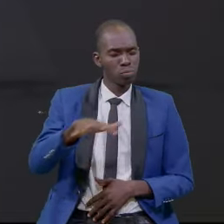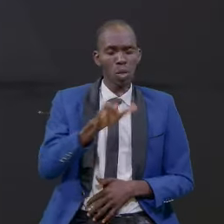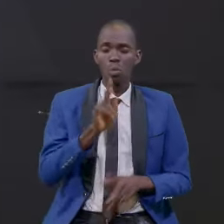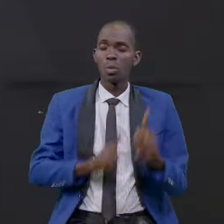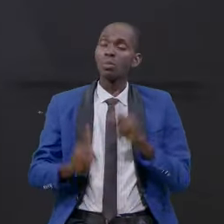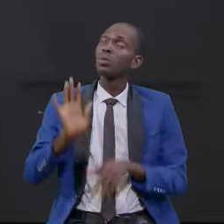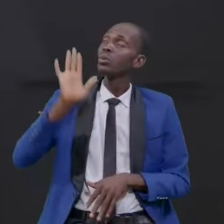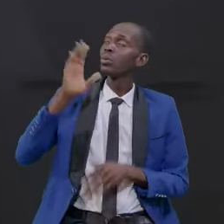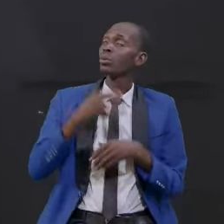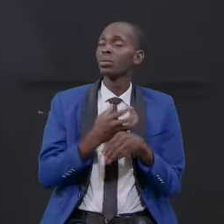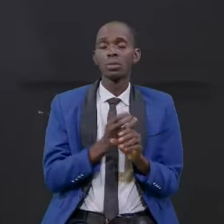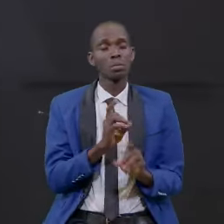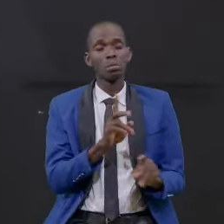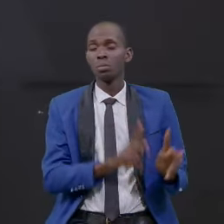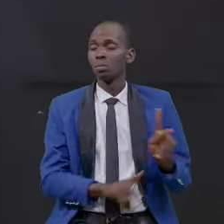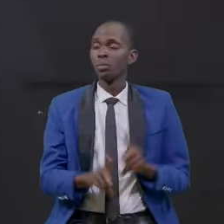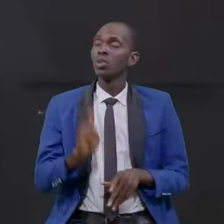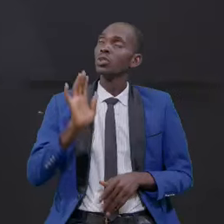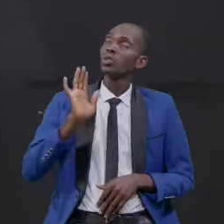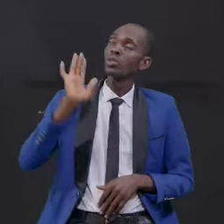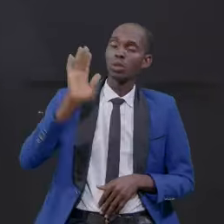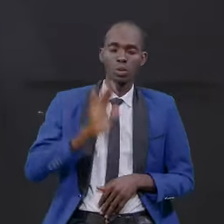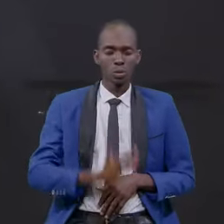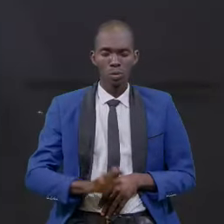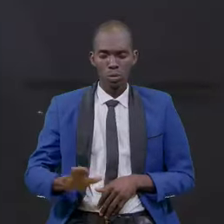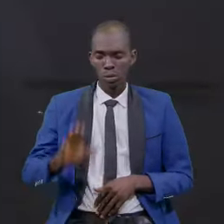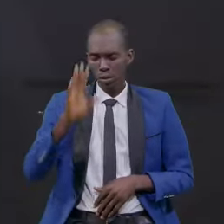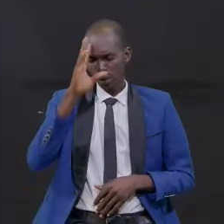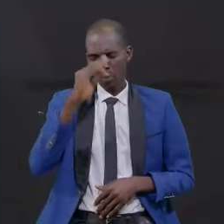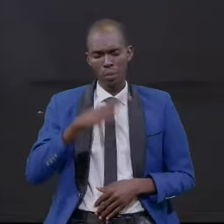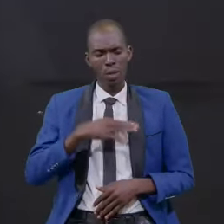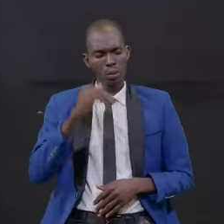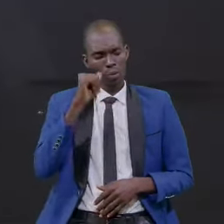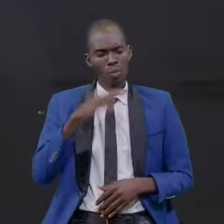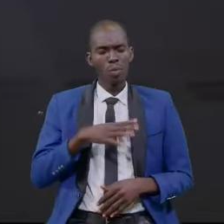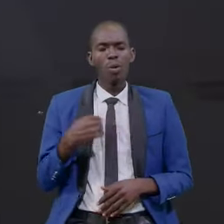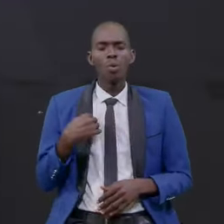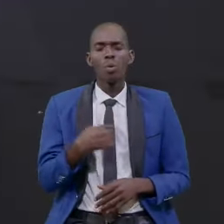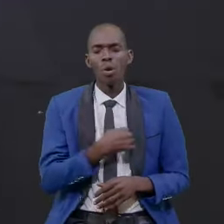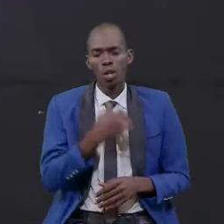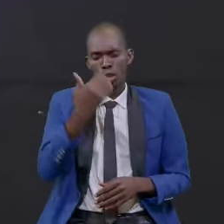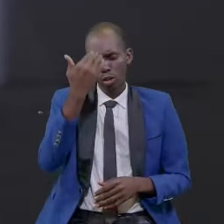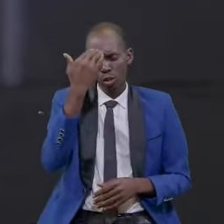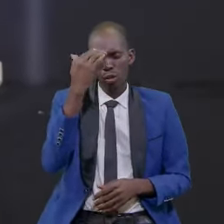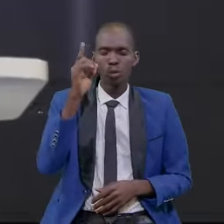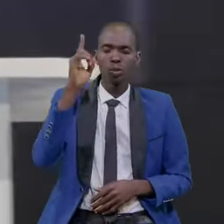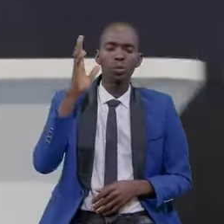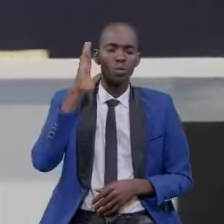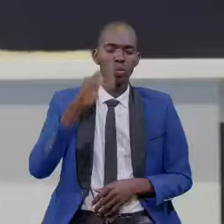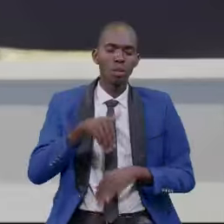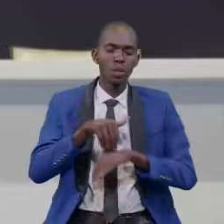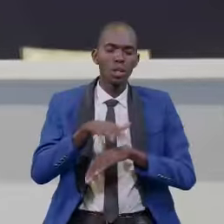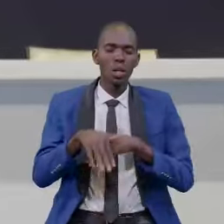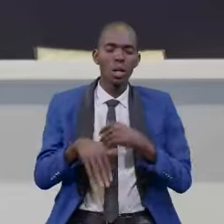your children, the men, the women, we know you're going to send forth your